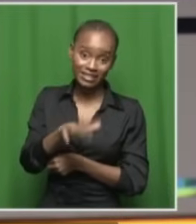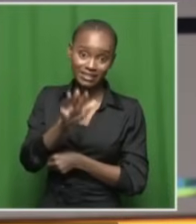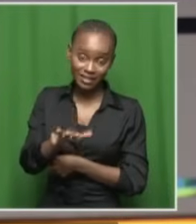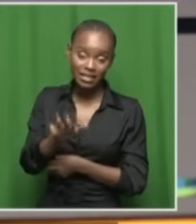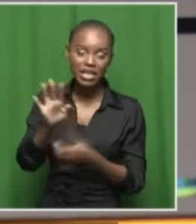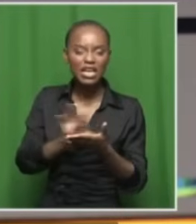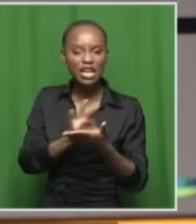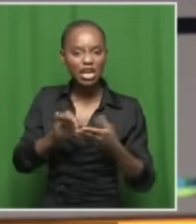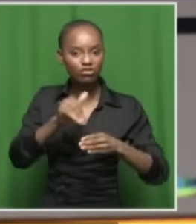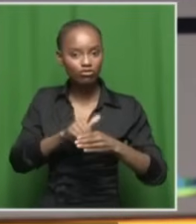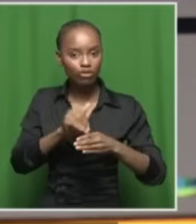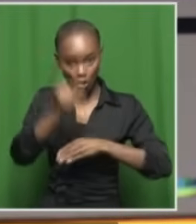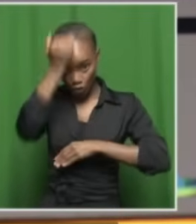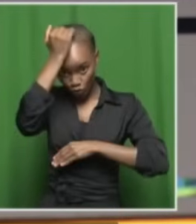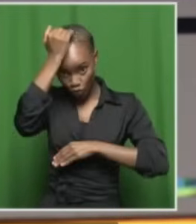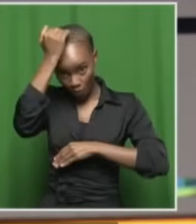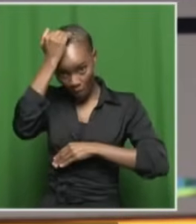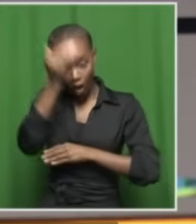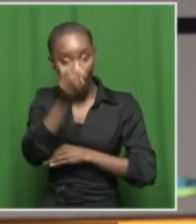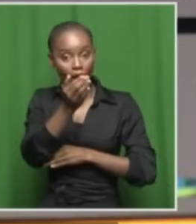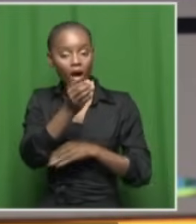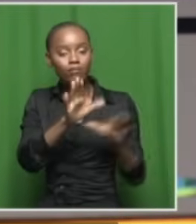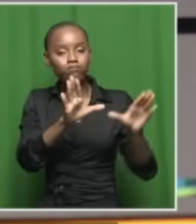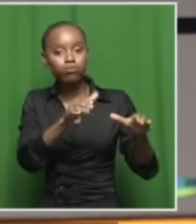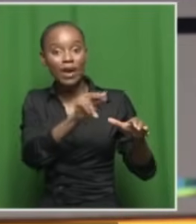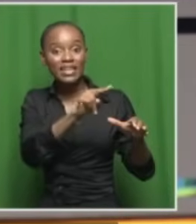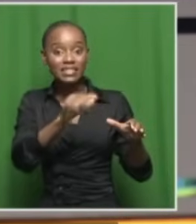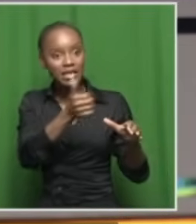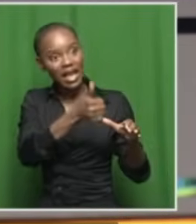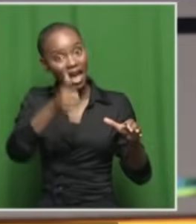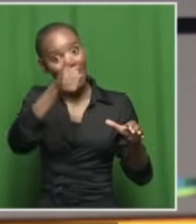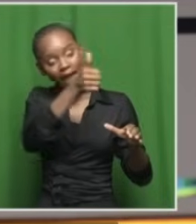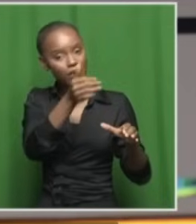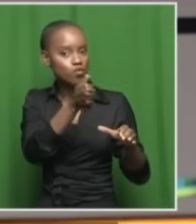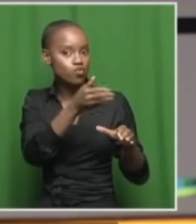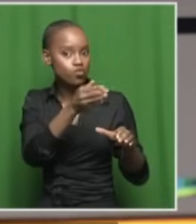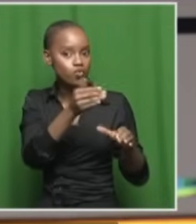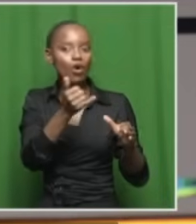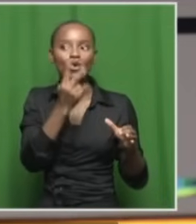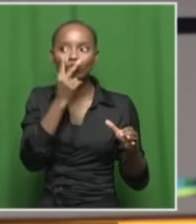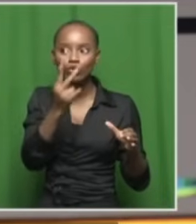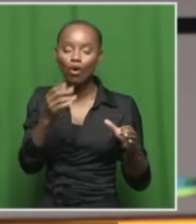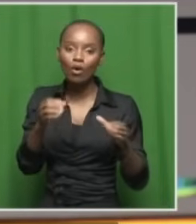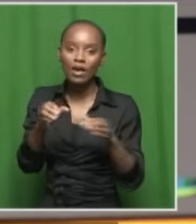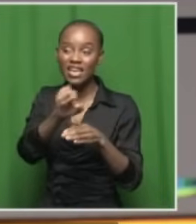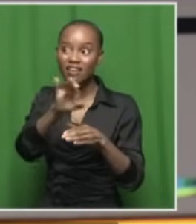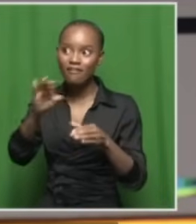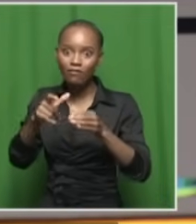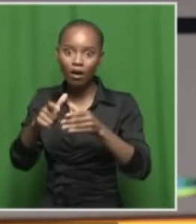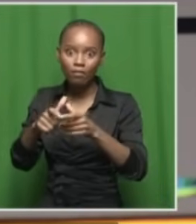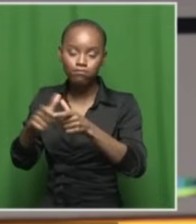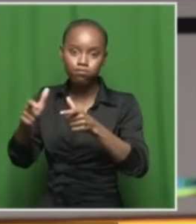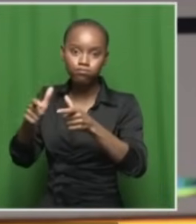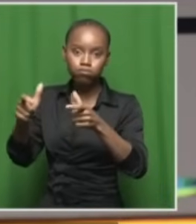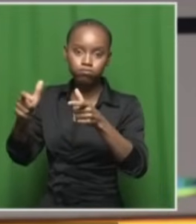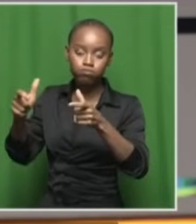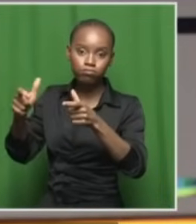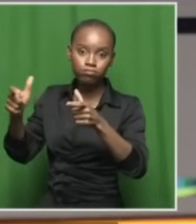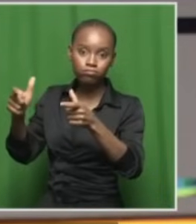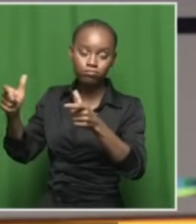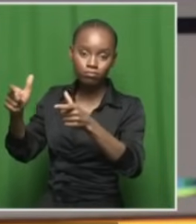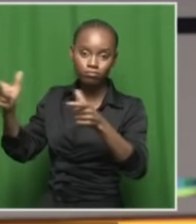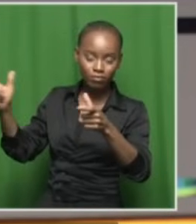there as the head of the ANC, we saw the EFF growing from 70,000